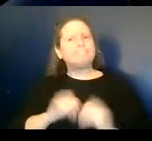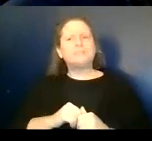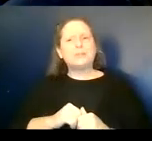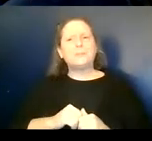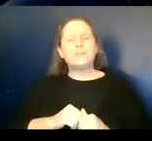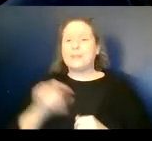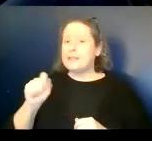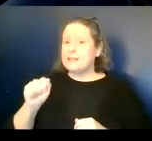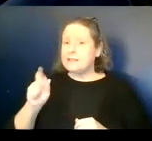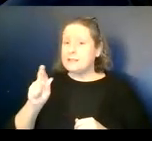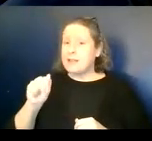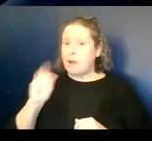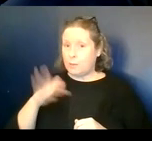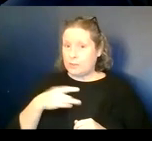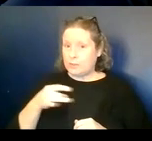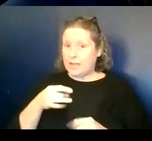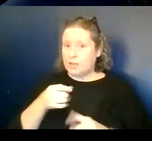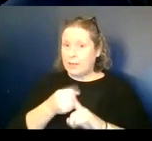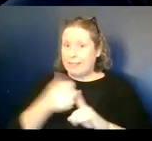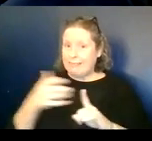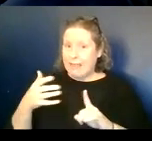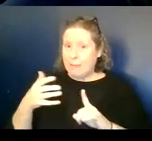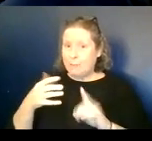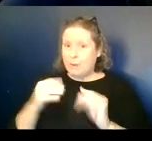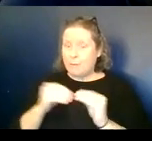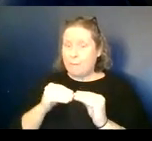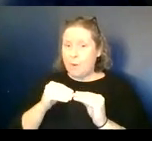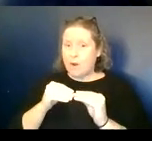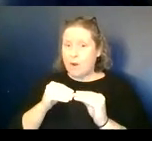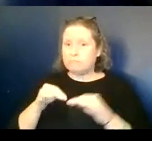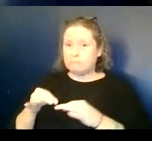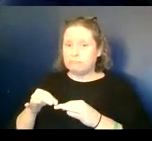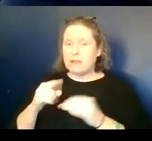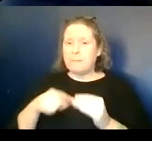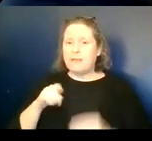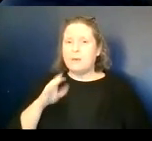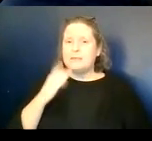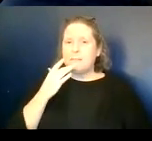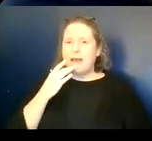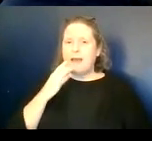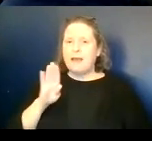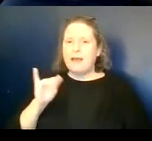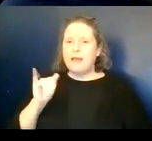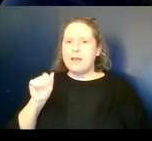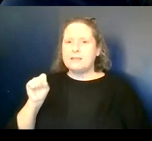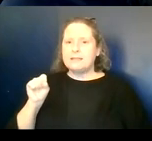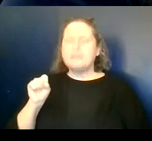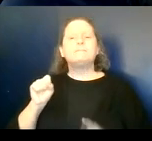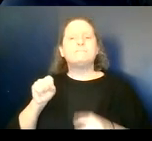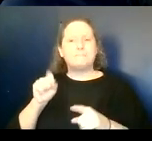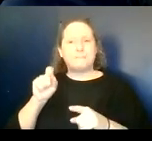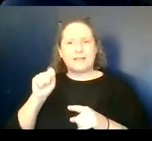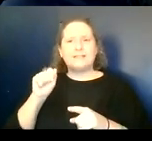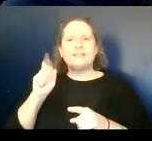elaborate more Sure. on the biases? Yeah, I think that biases, we're all working